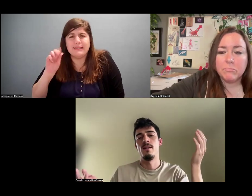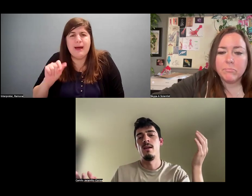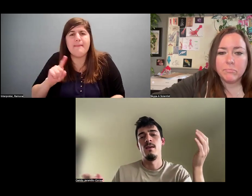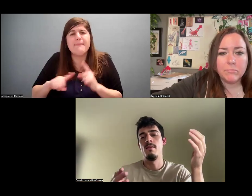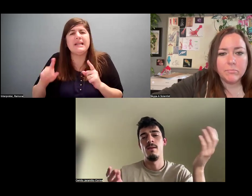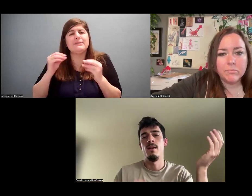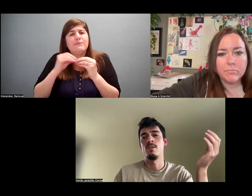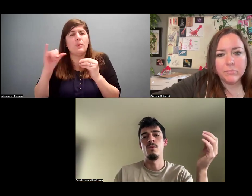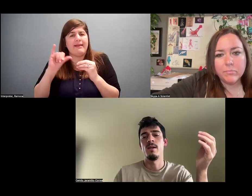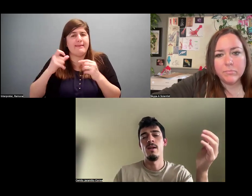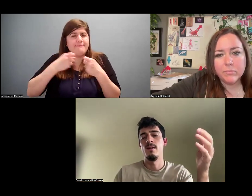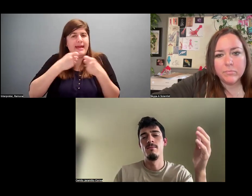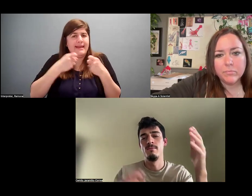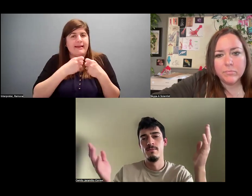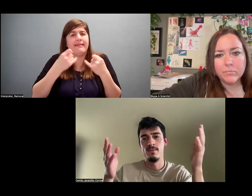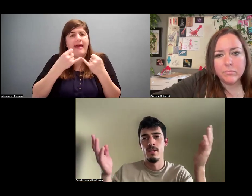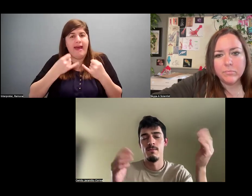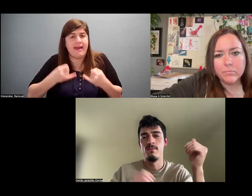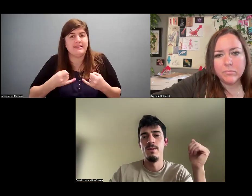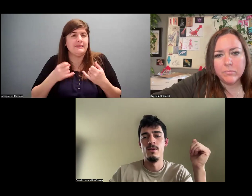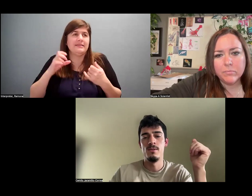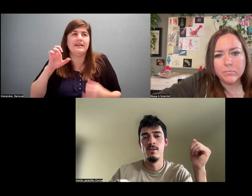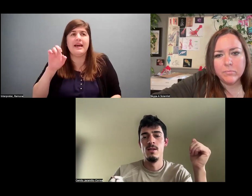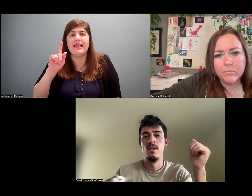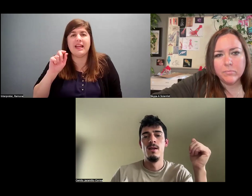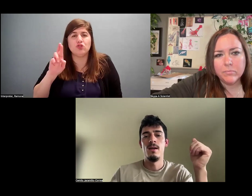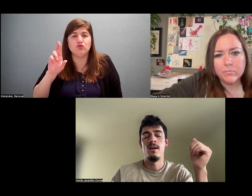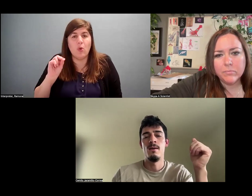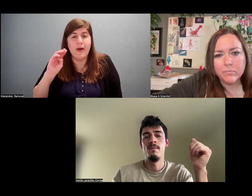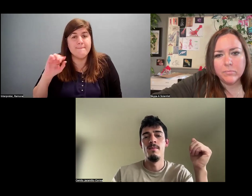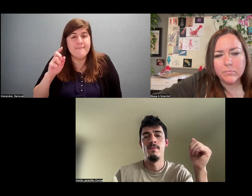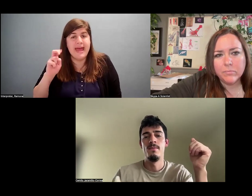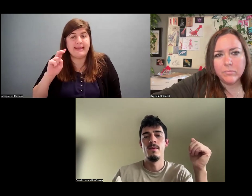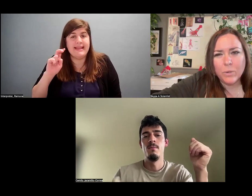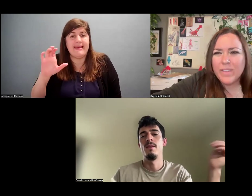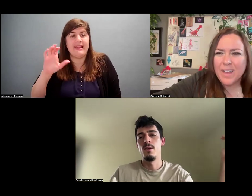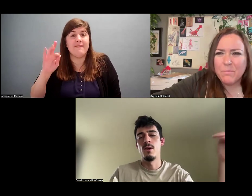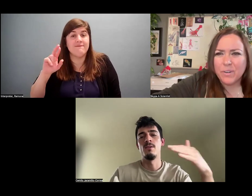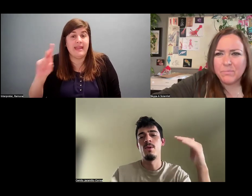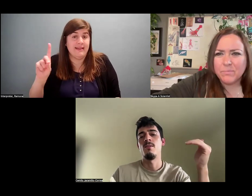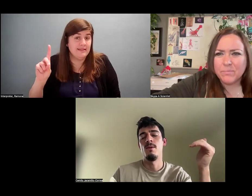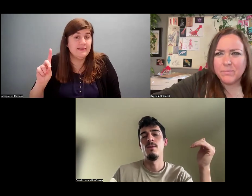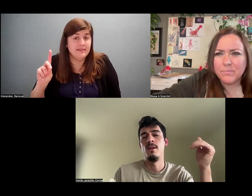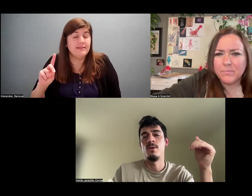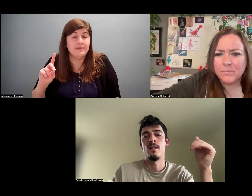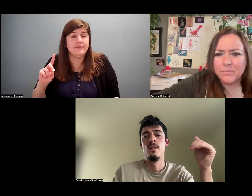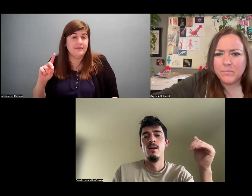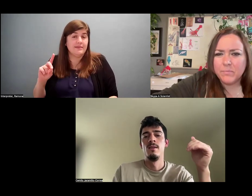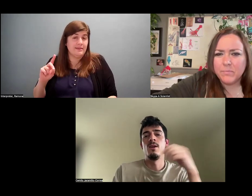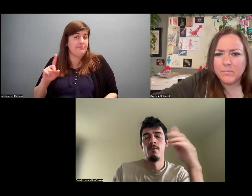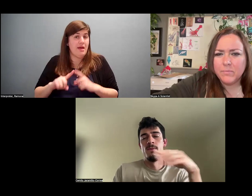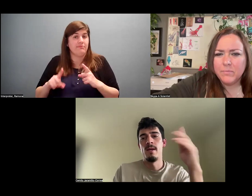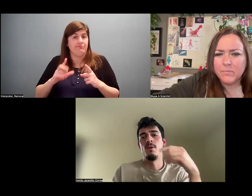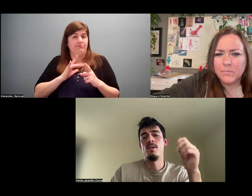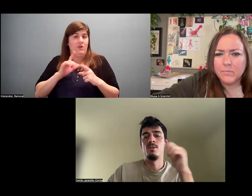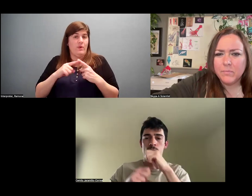is like electromagnetic like fields. Um, Where but do they they come cause a from? plasma when they interact. They